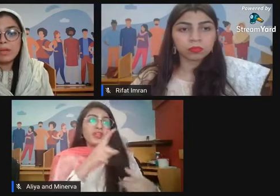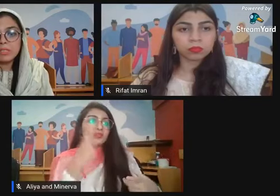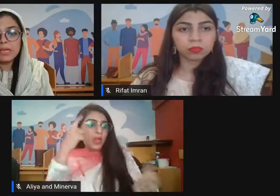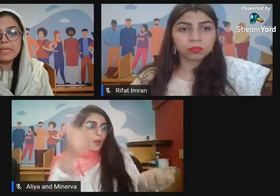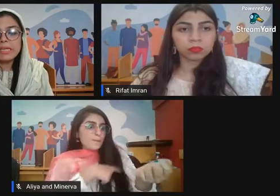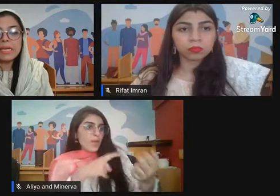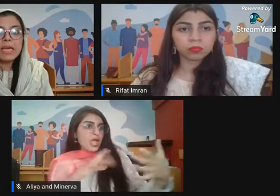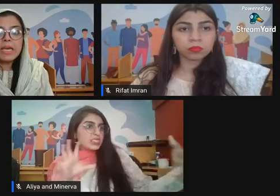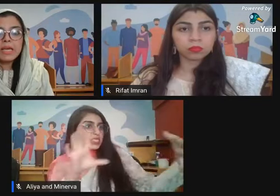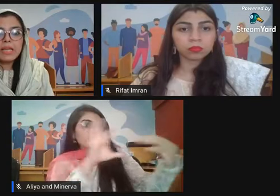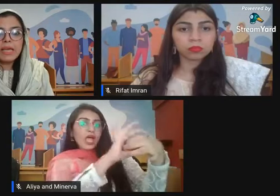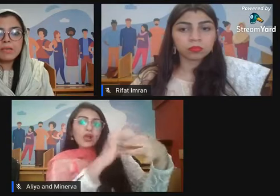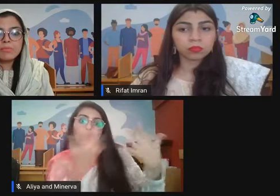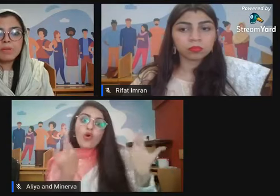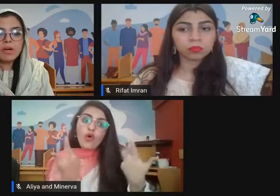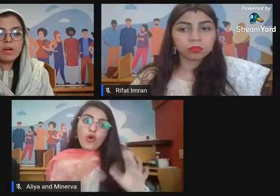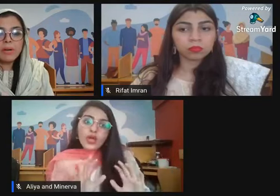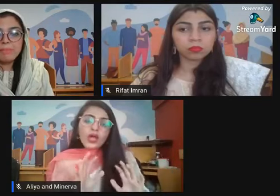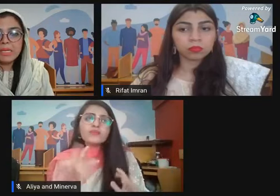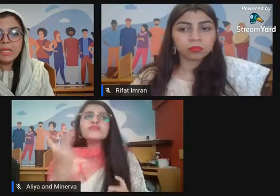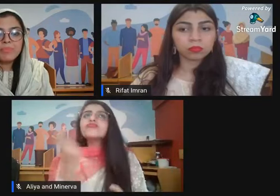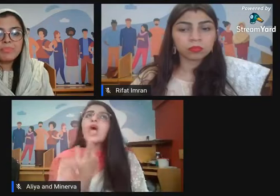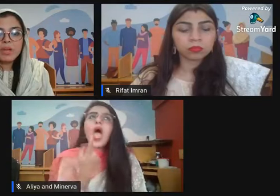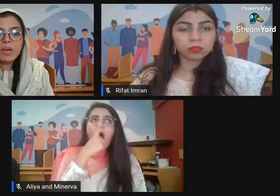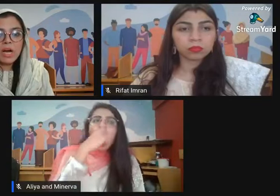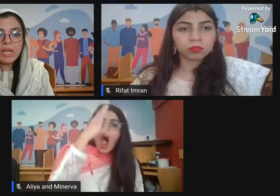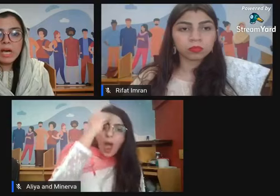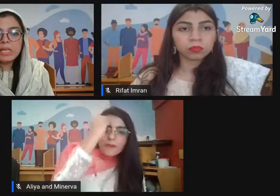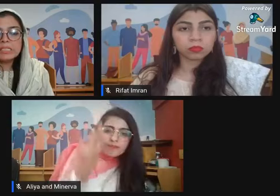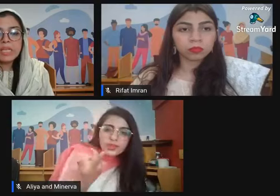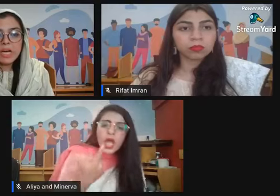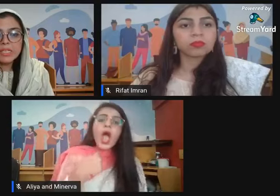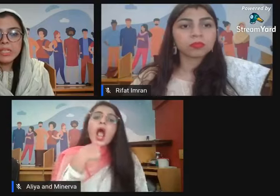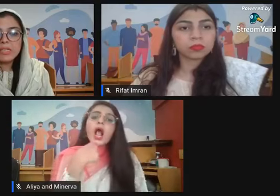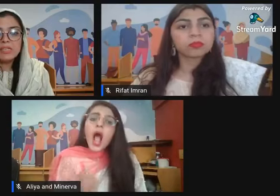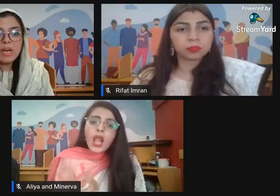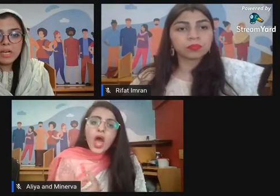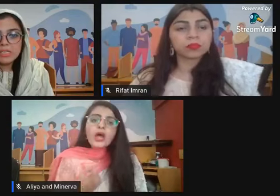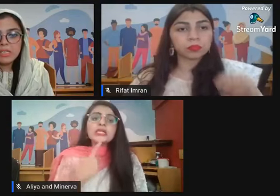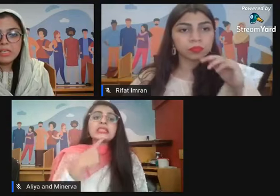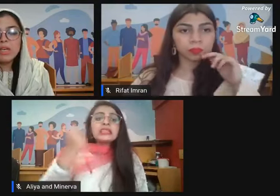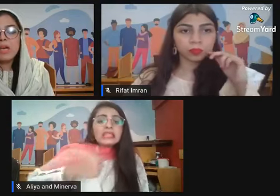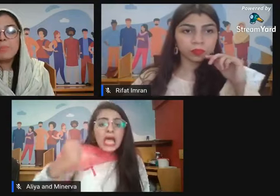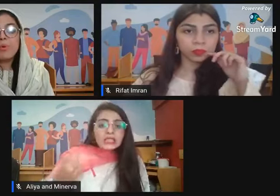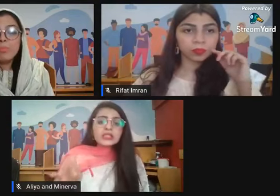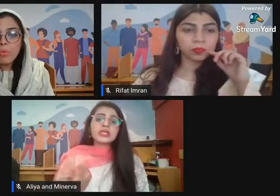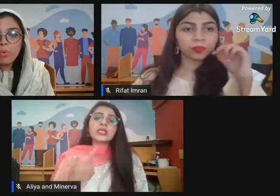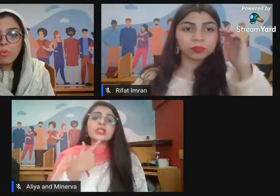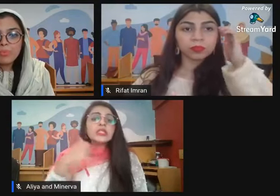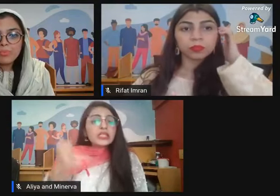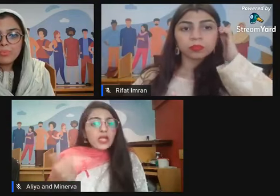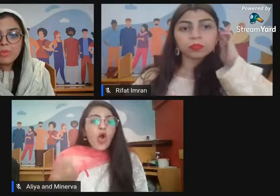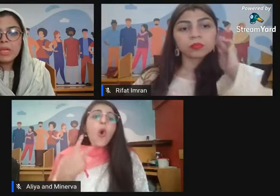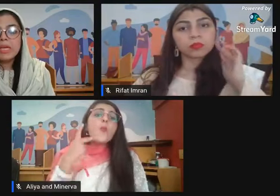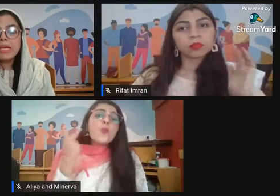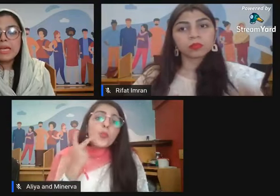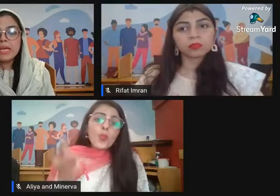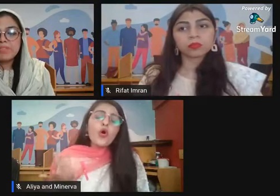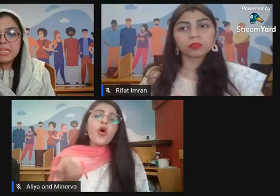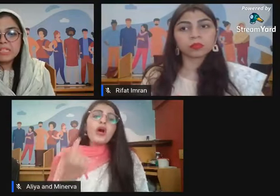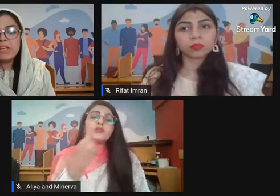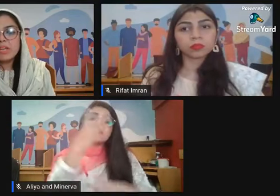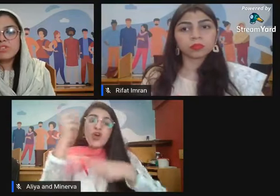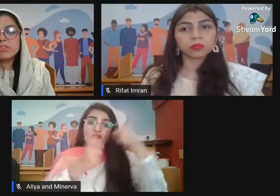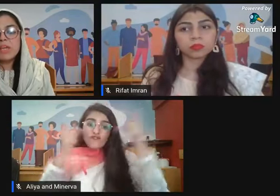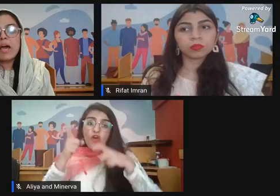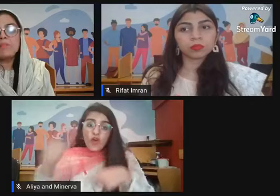to their blood, yani ke like ammi, khala, nani, dadi, pupu,